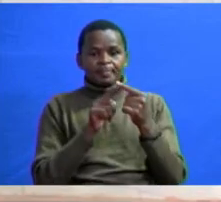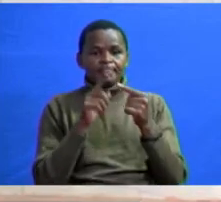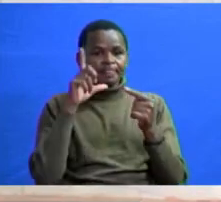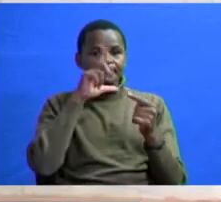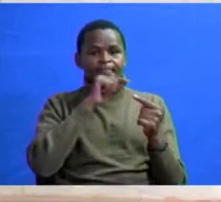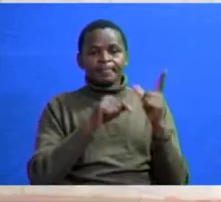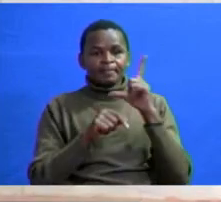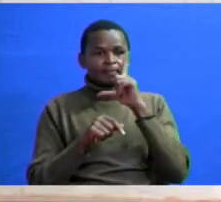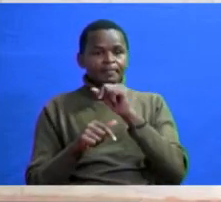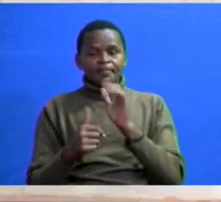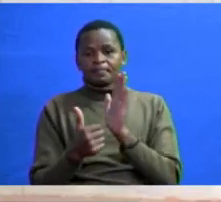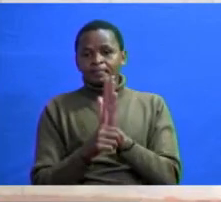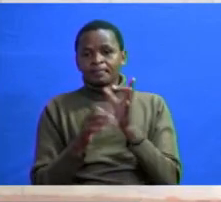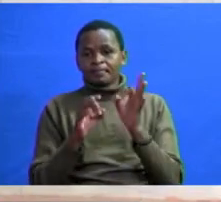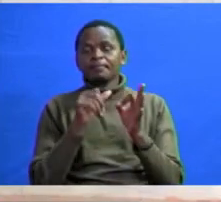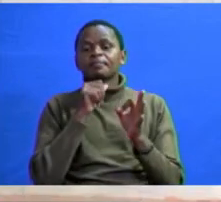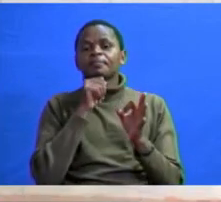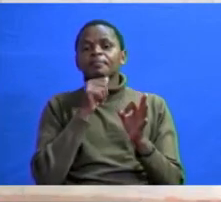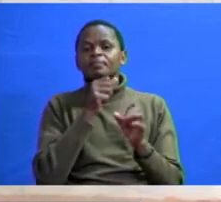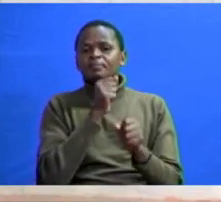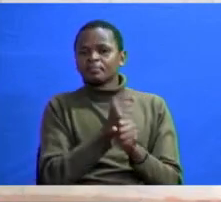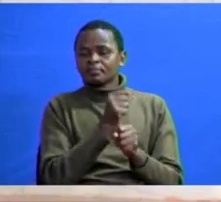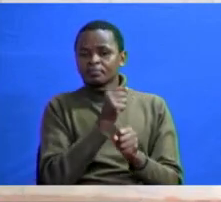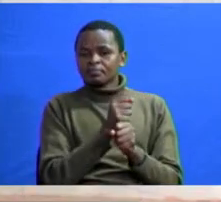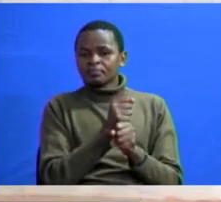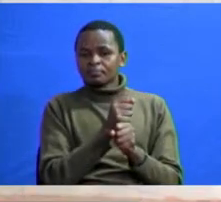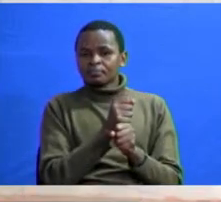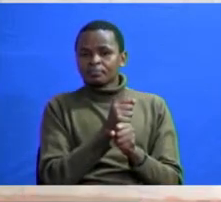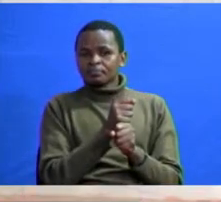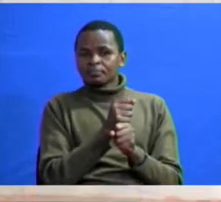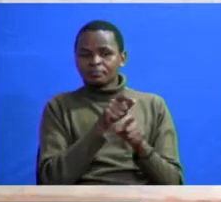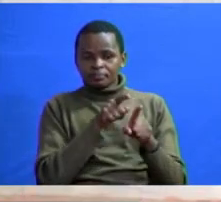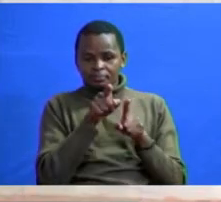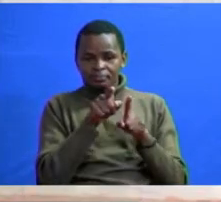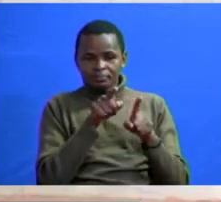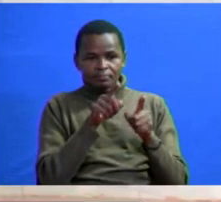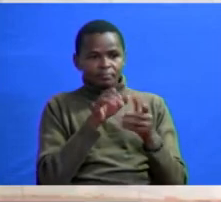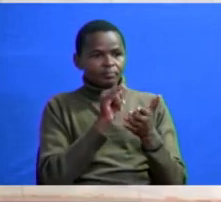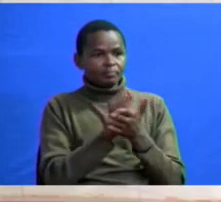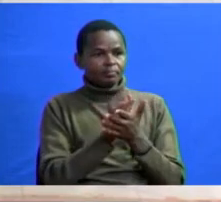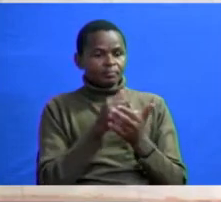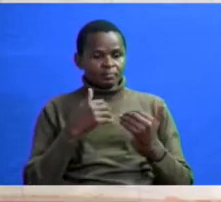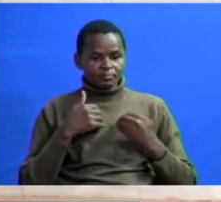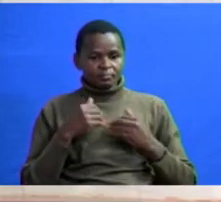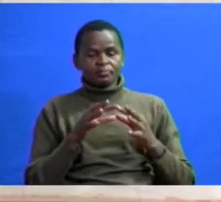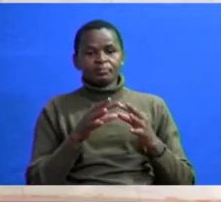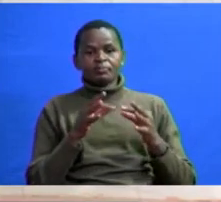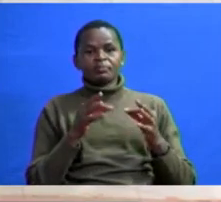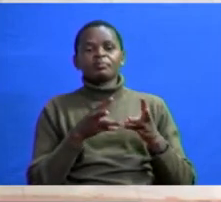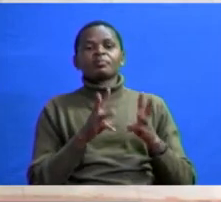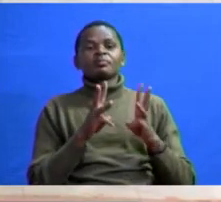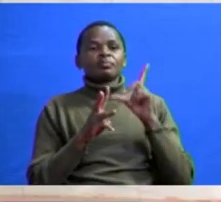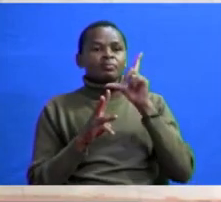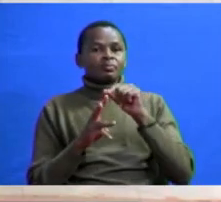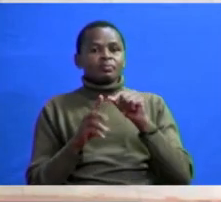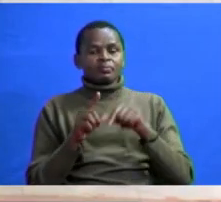problem? And if not, what can we do? Are we still on the journey to that? Or do we have a long, long way to go?